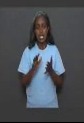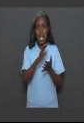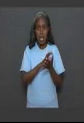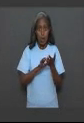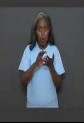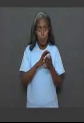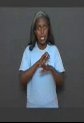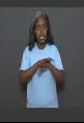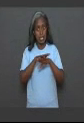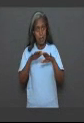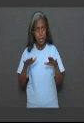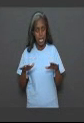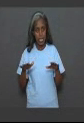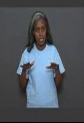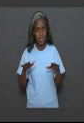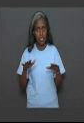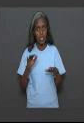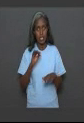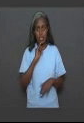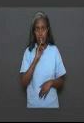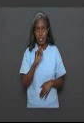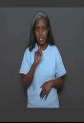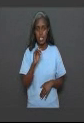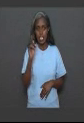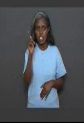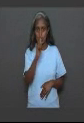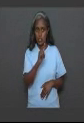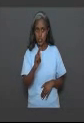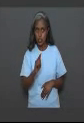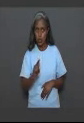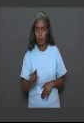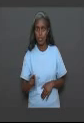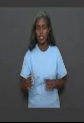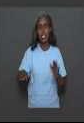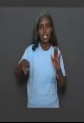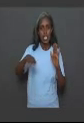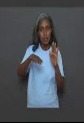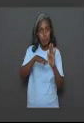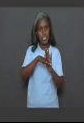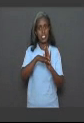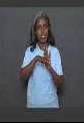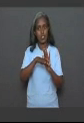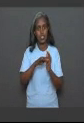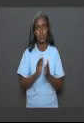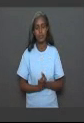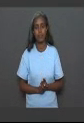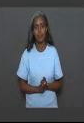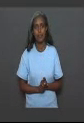The complex plane is a geometric